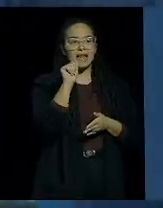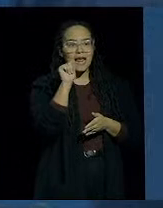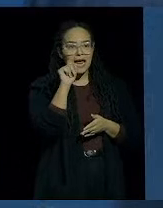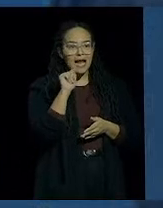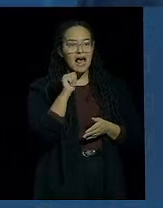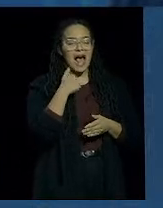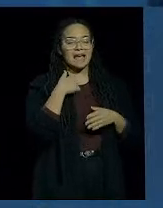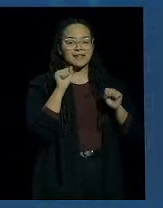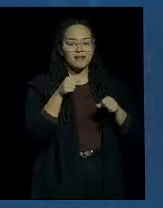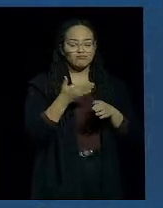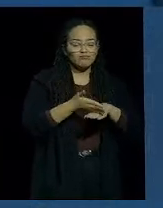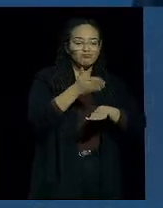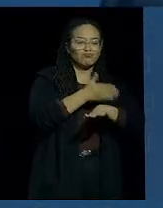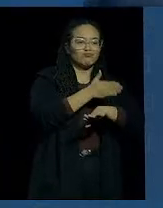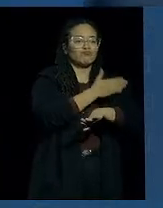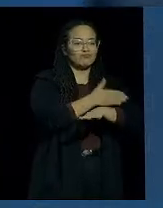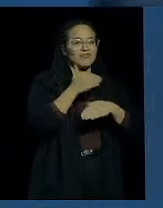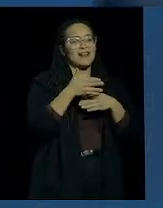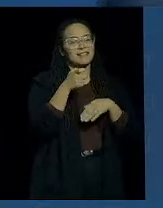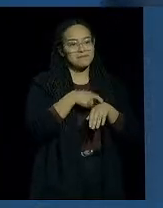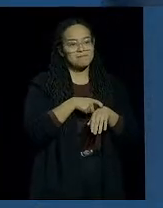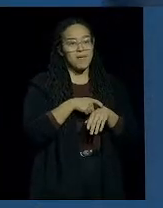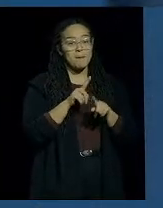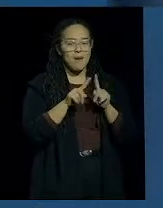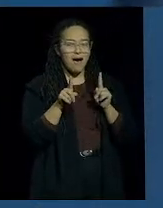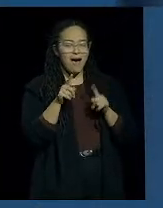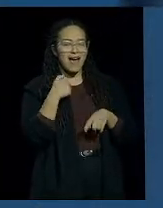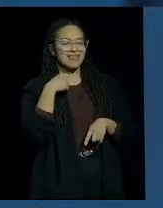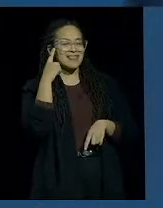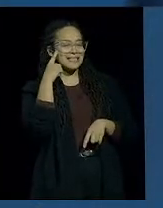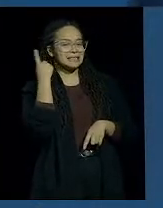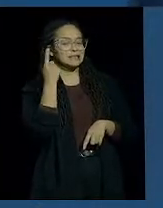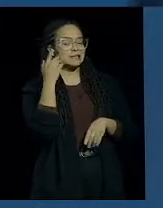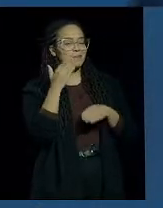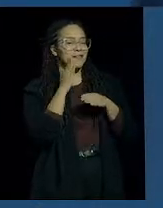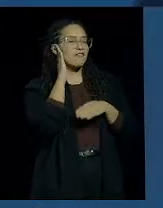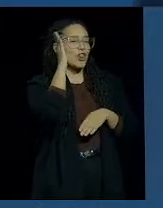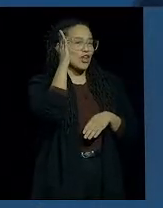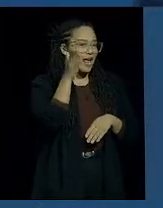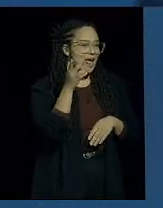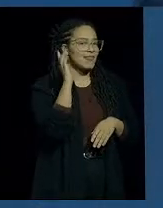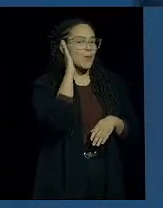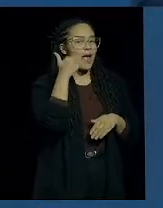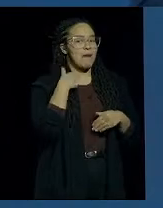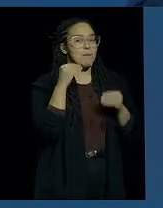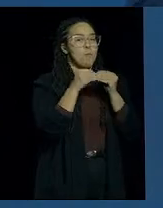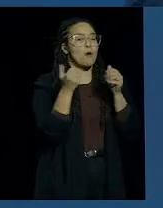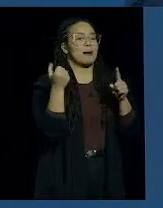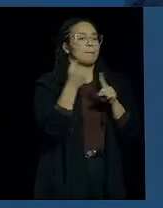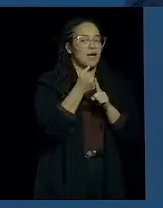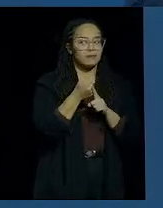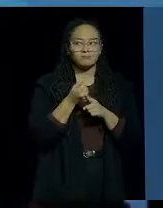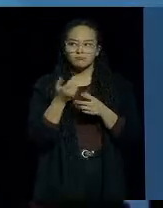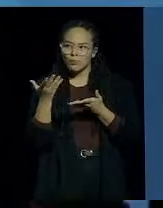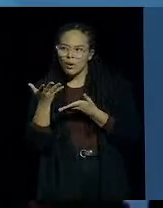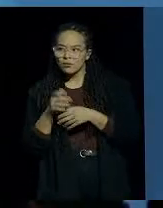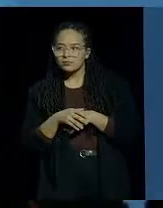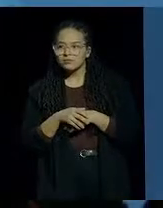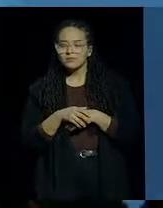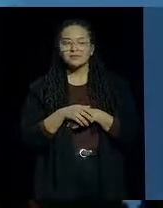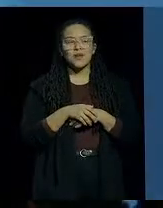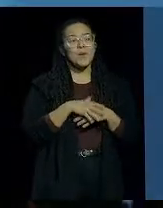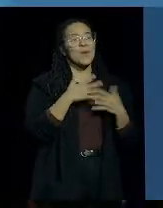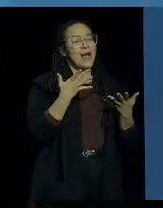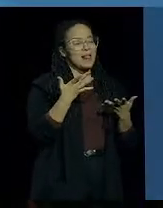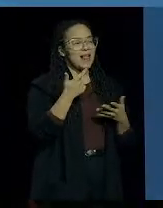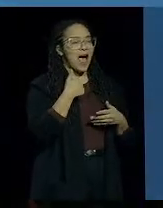can push my riding further. But I think there's something else, if we look ahead, that's going to have an even bigger impact. What is it? Well, I